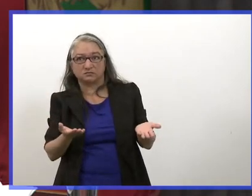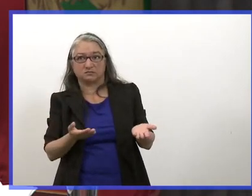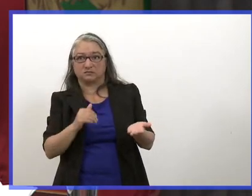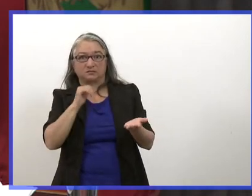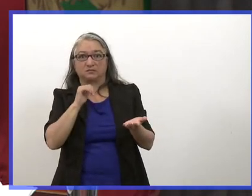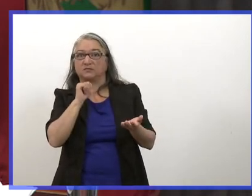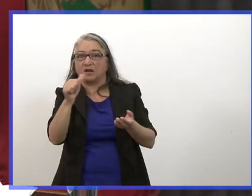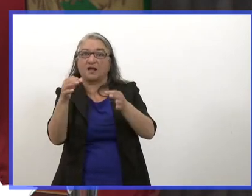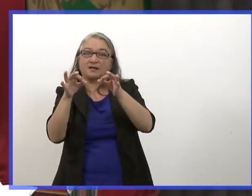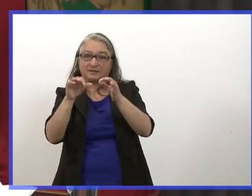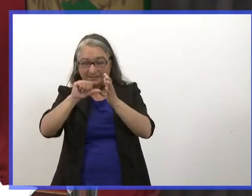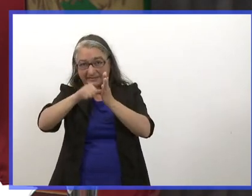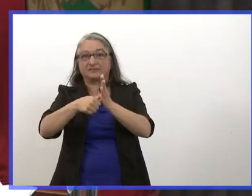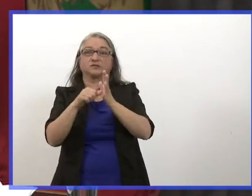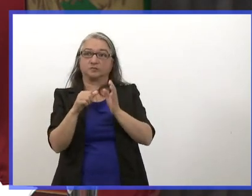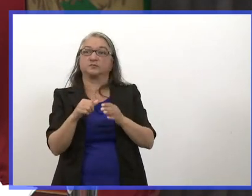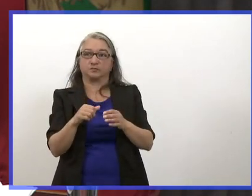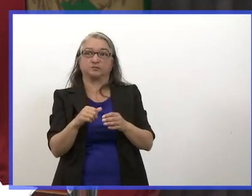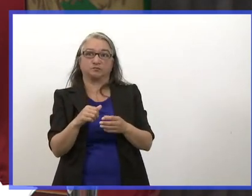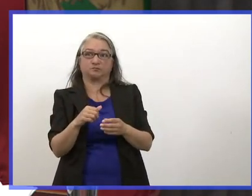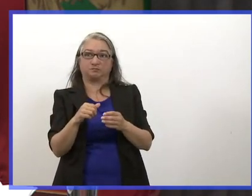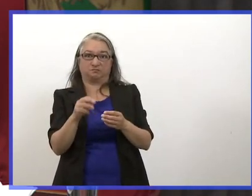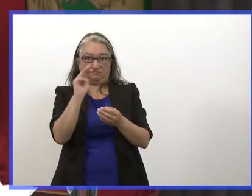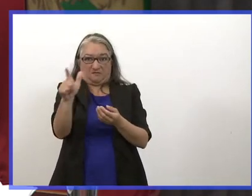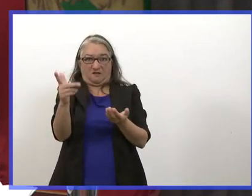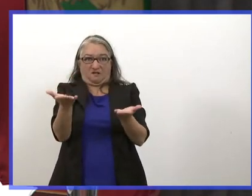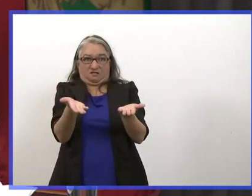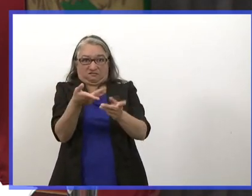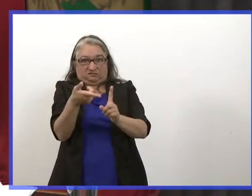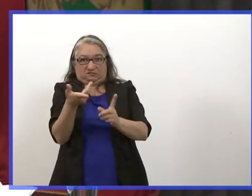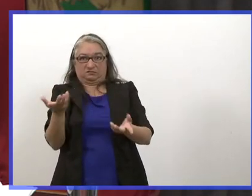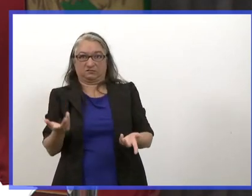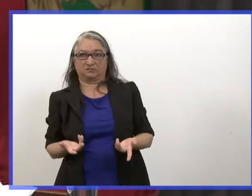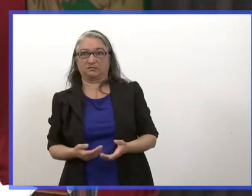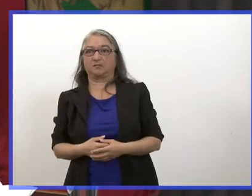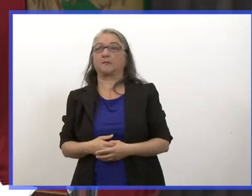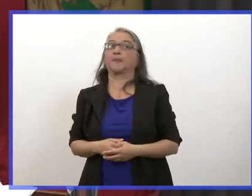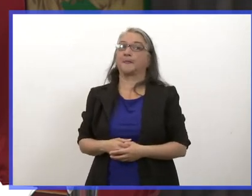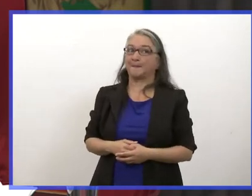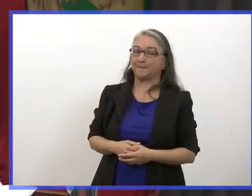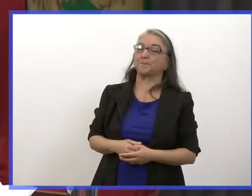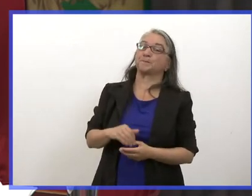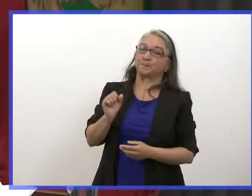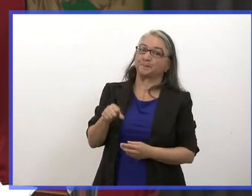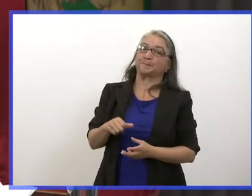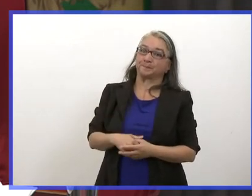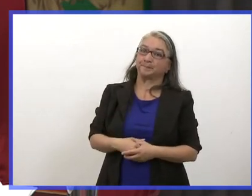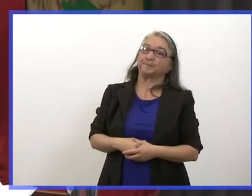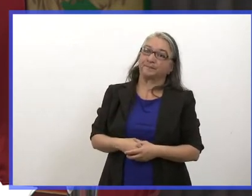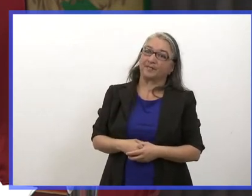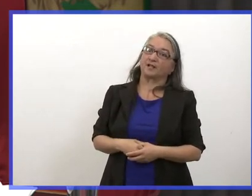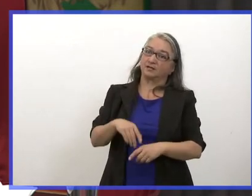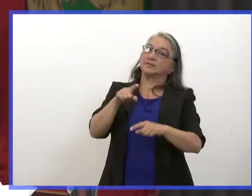one aspect of Ontario's restrictions that is tighter. There are several others that are not. They're looser.